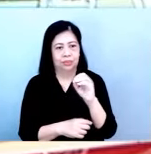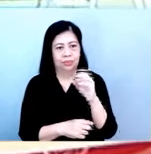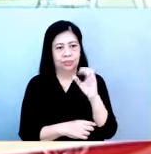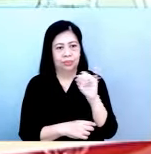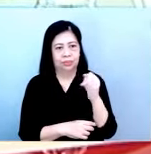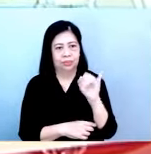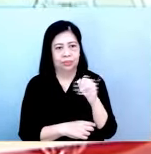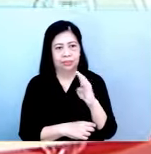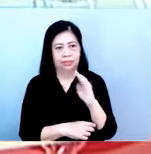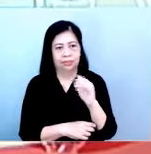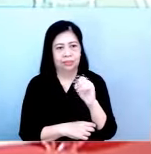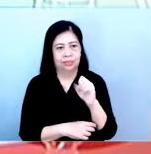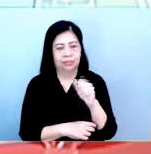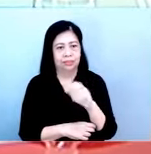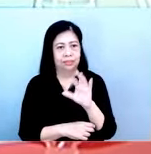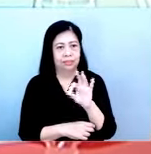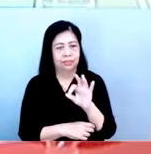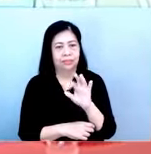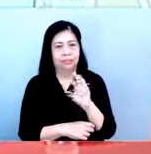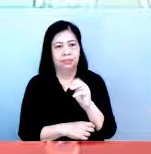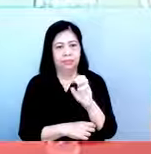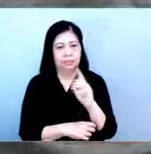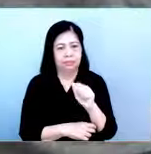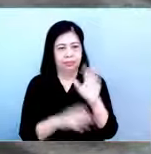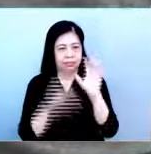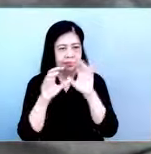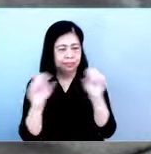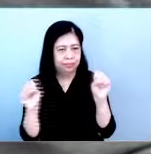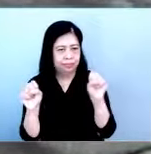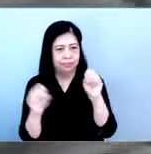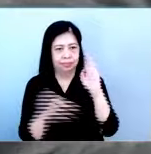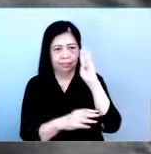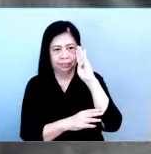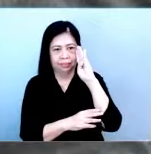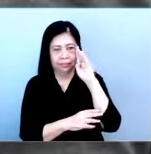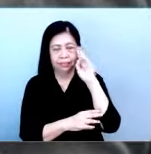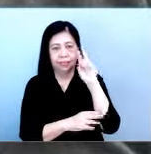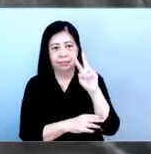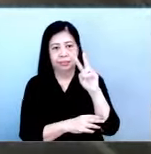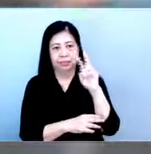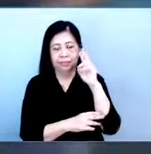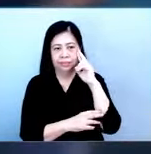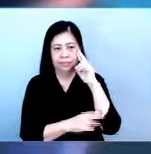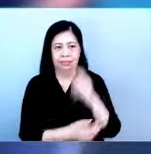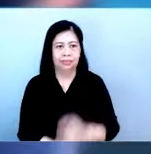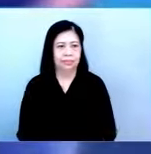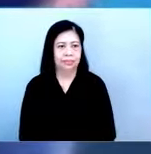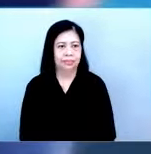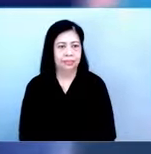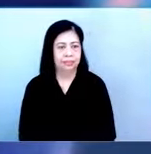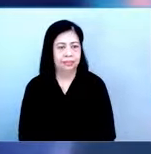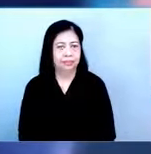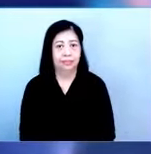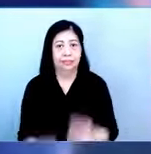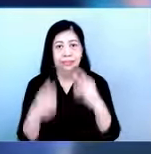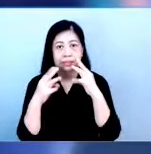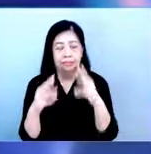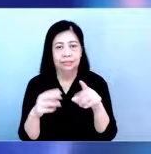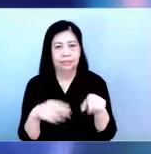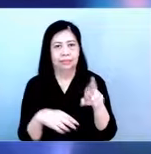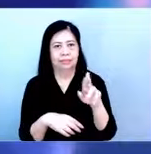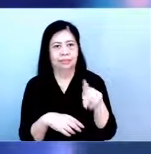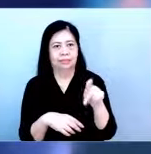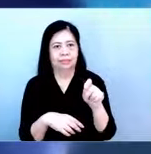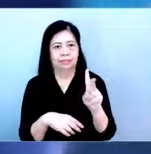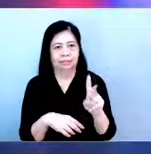Basas, at 9 Media Corporation President Benjamin V. Ramos. Napapanood na sa RPTV